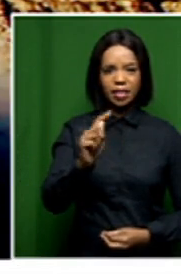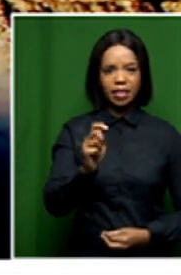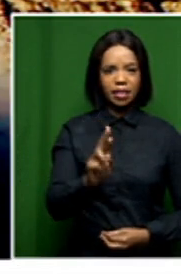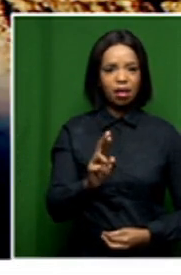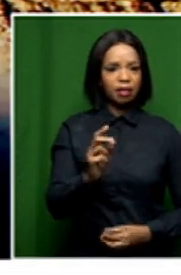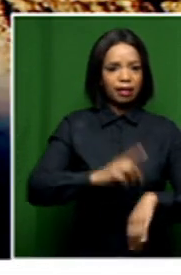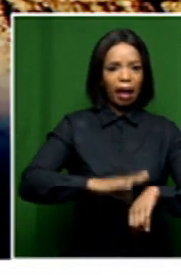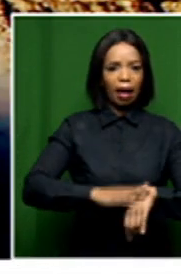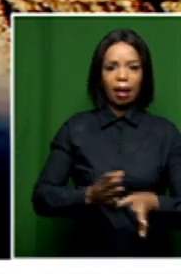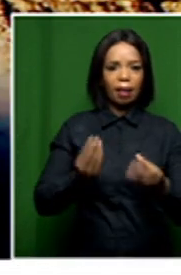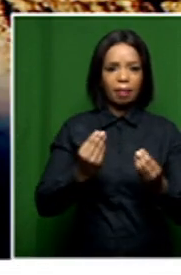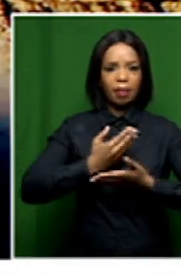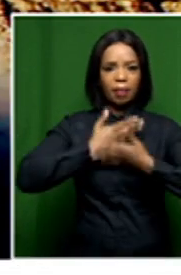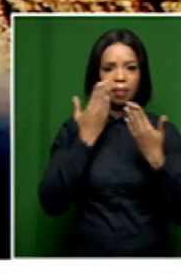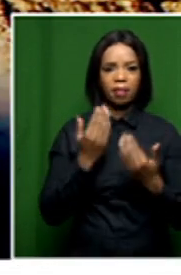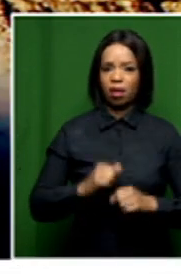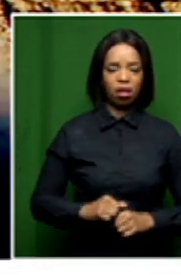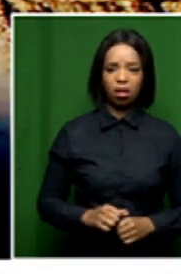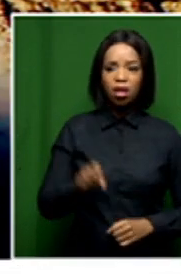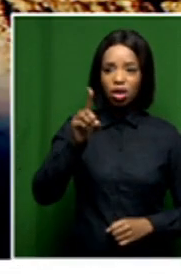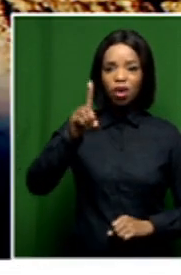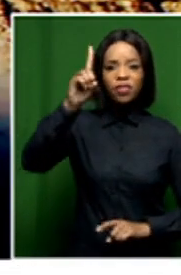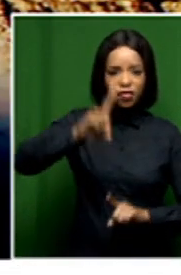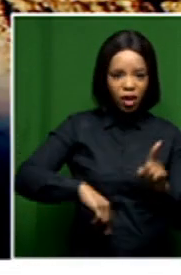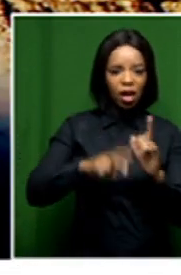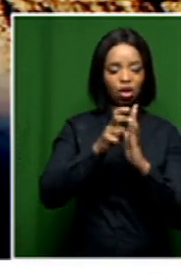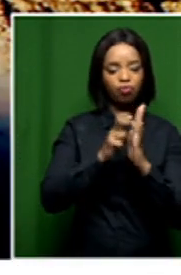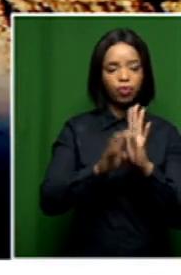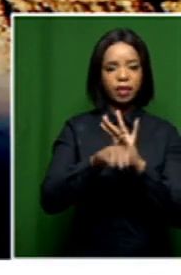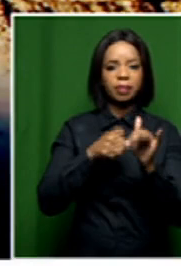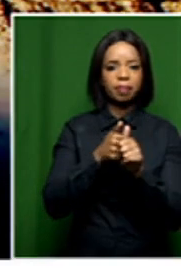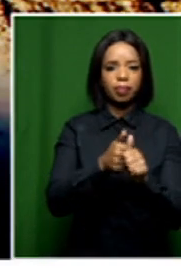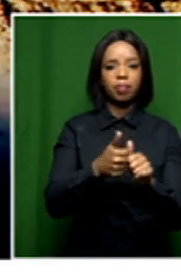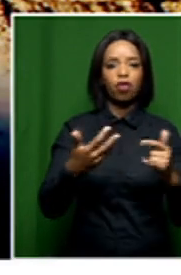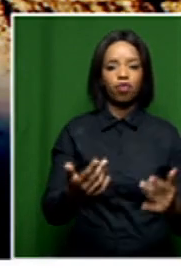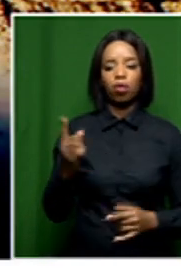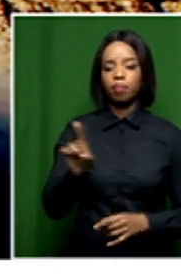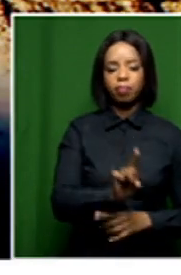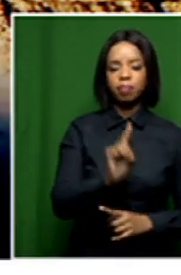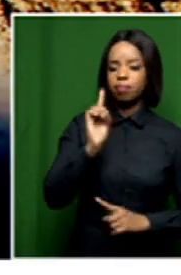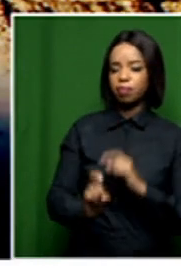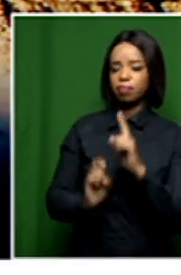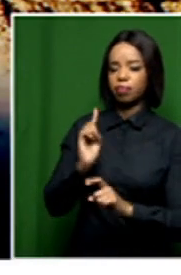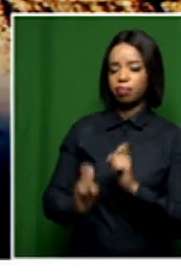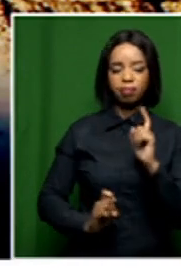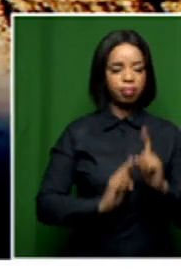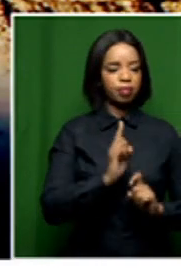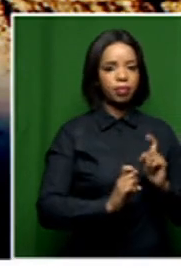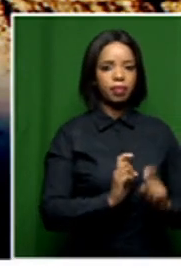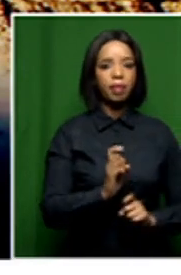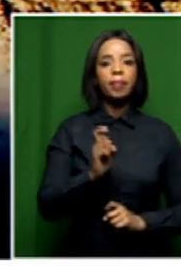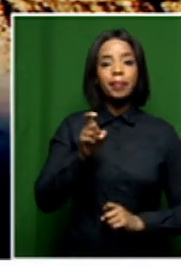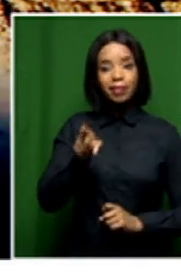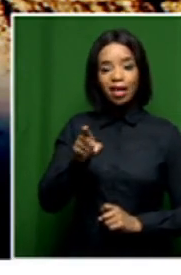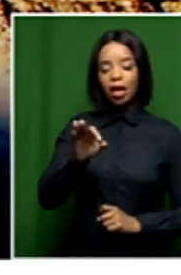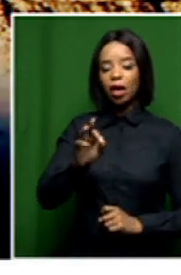but that he failed to comply with the rules applicable to the process of cross-examination of witnesses. Fraser had